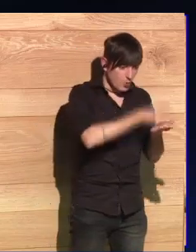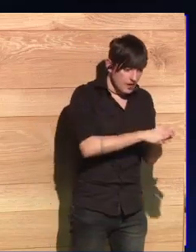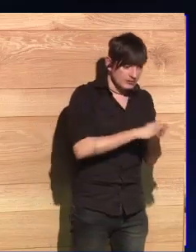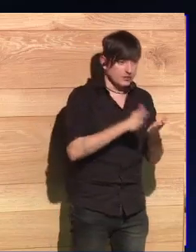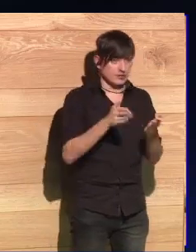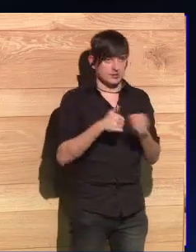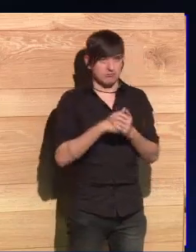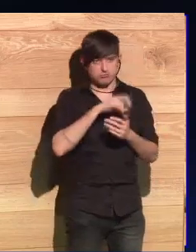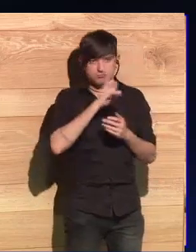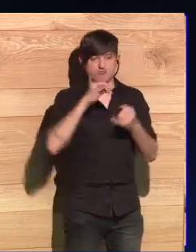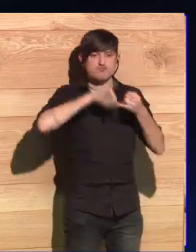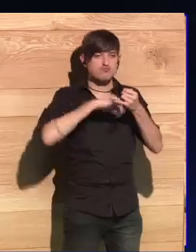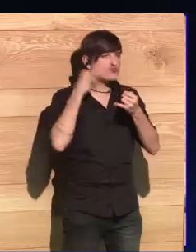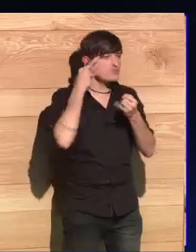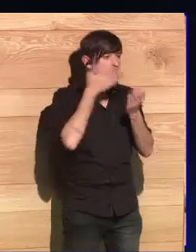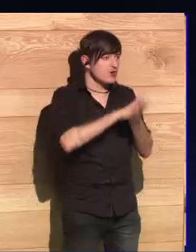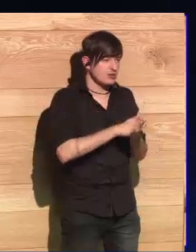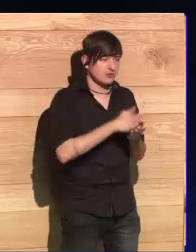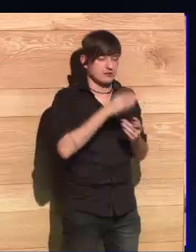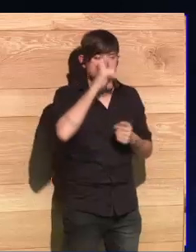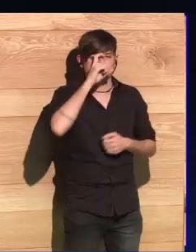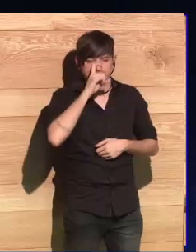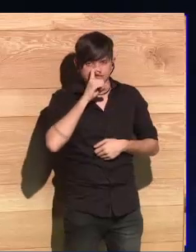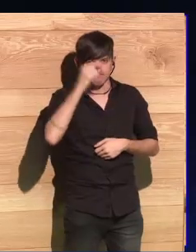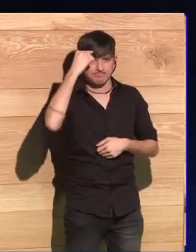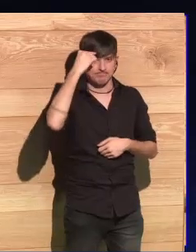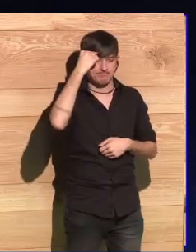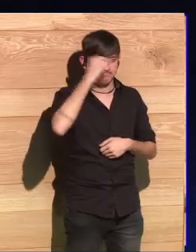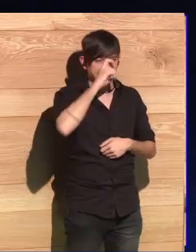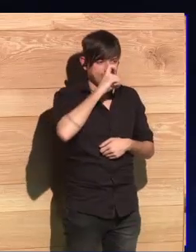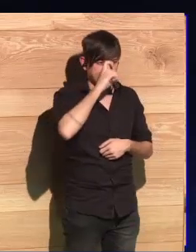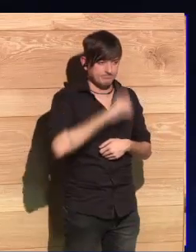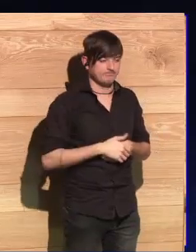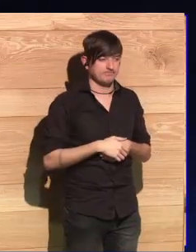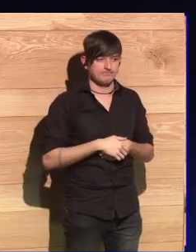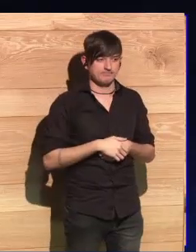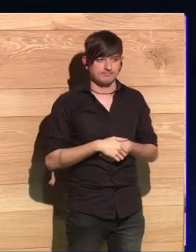to remember: the death of my brother, many things.